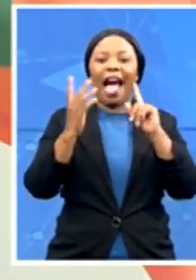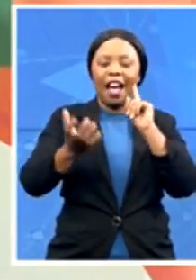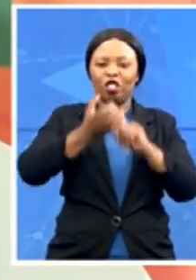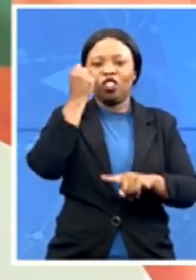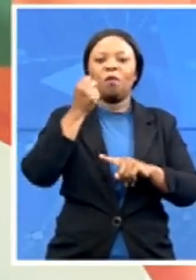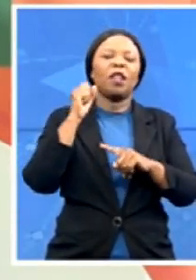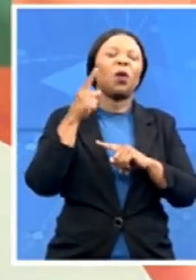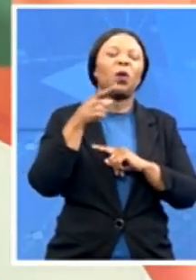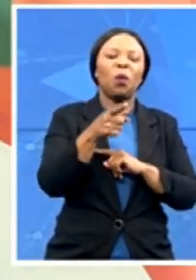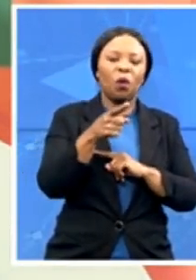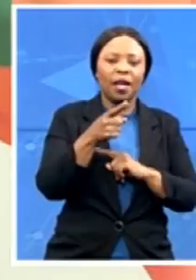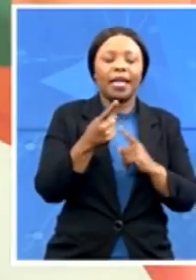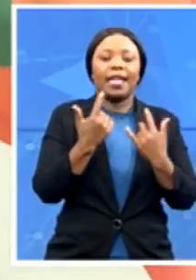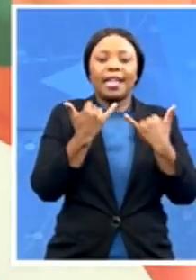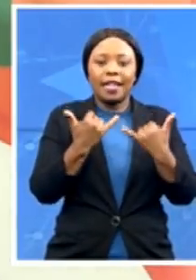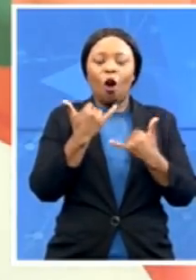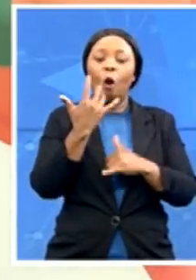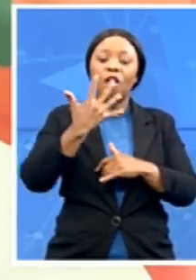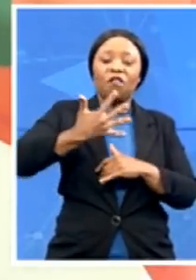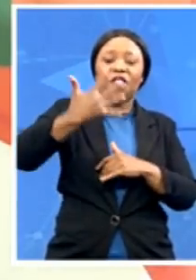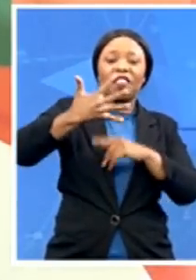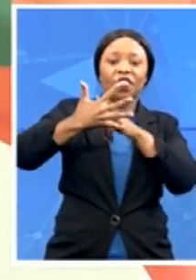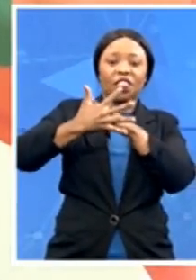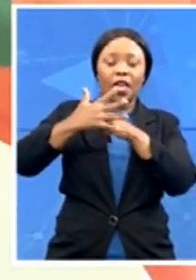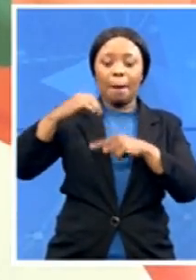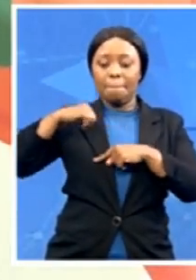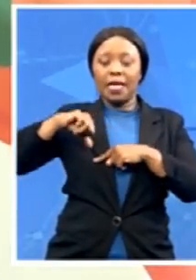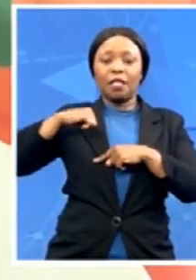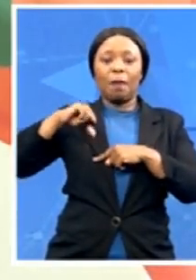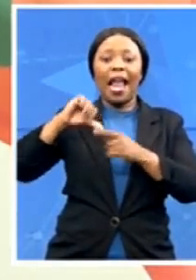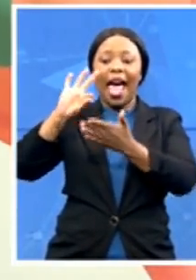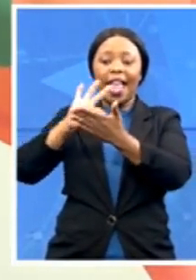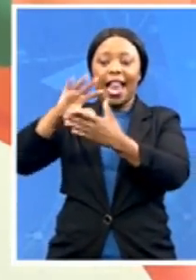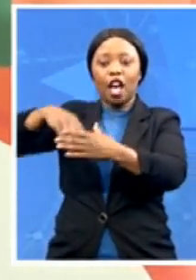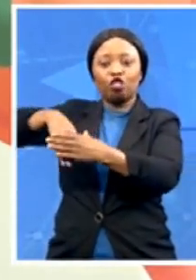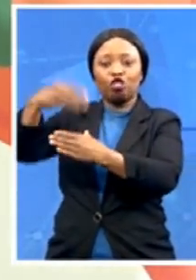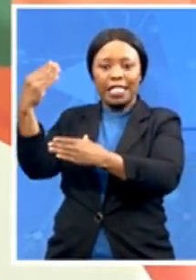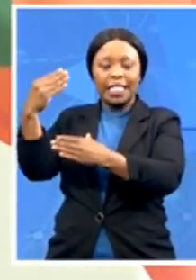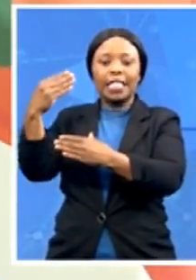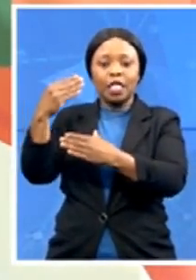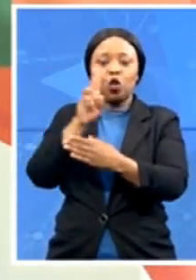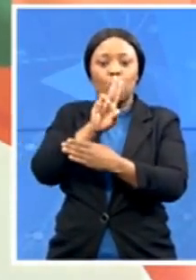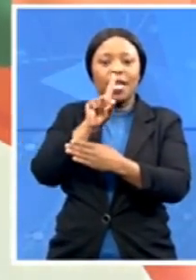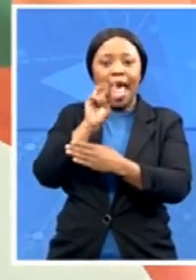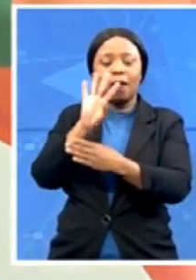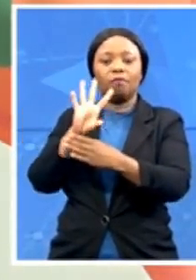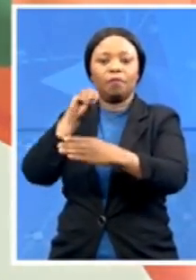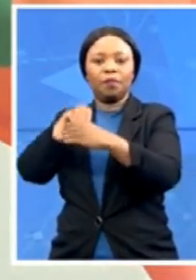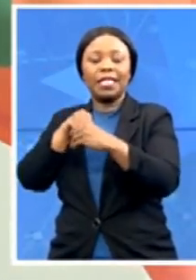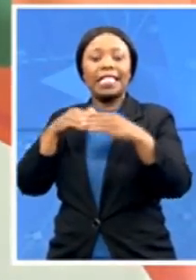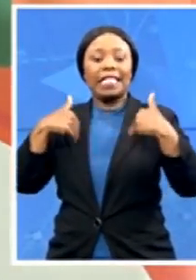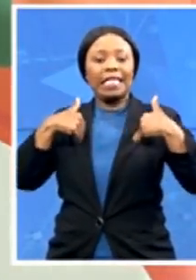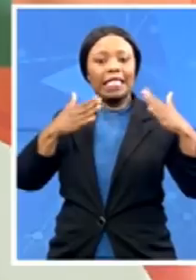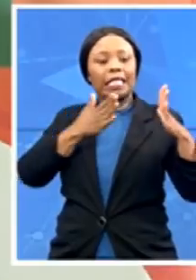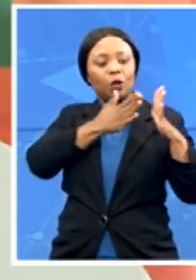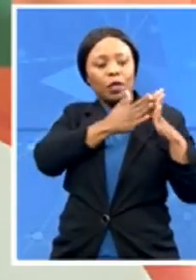municipal elections in which the UDM will participate since our inception in 1997. The UDM